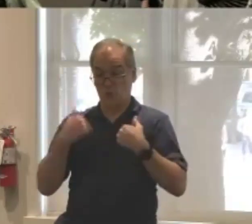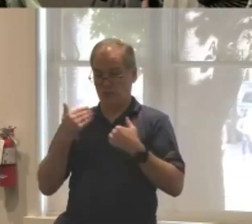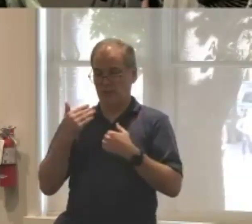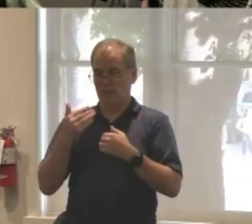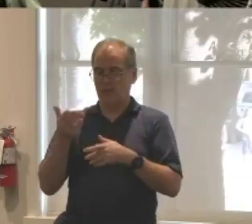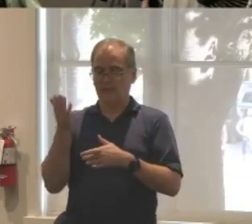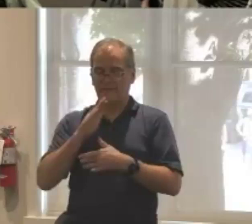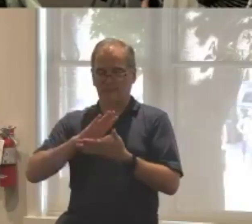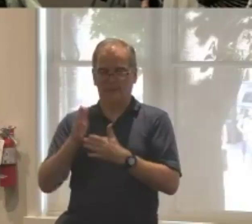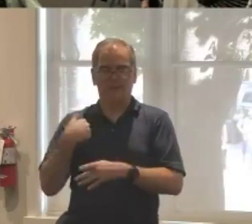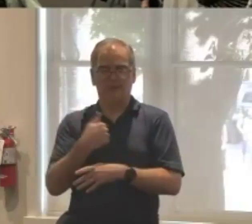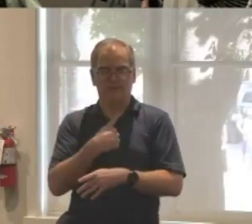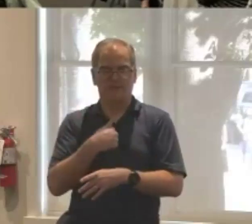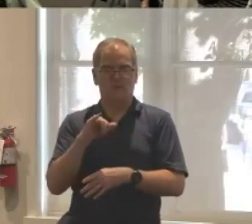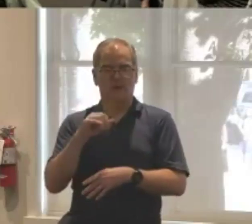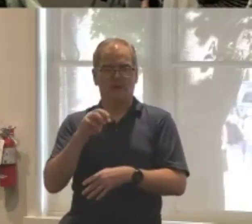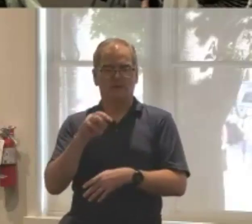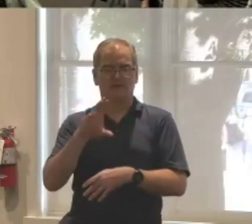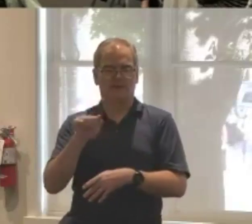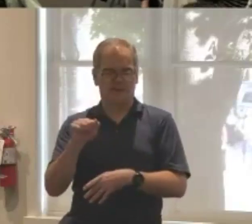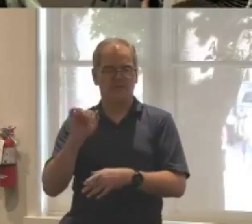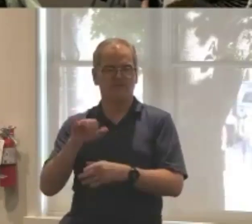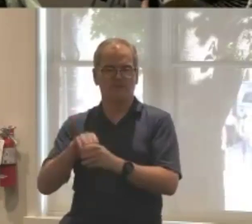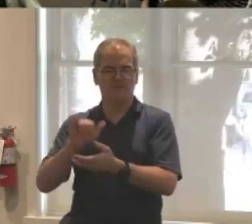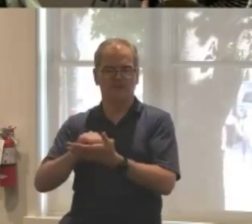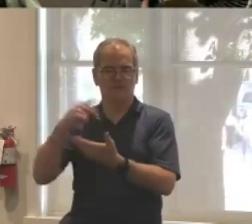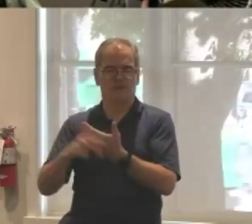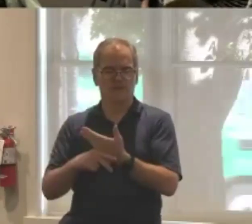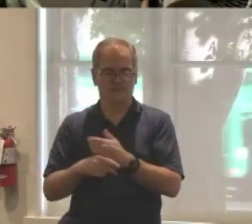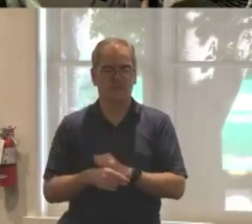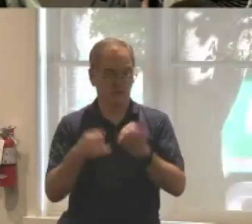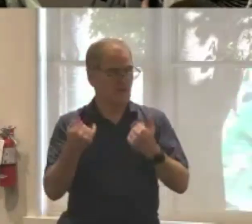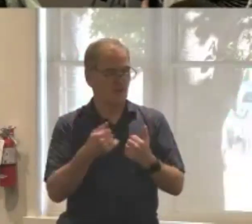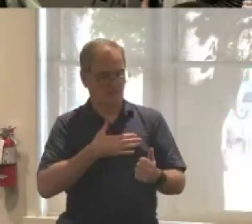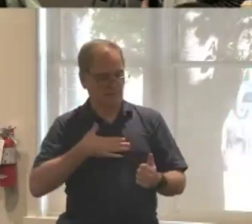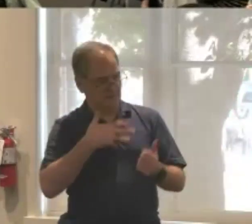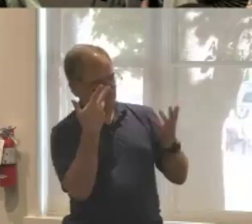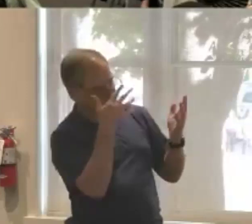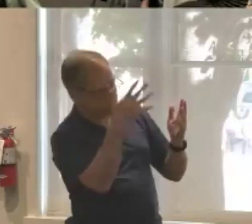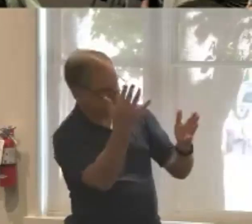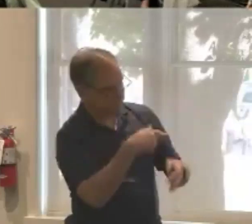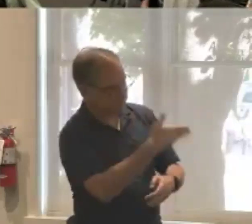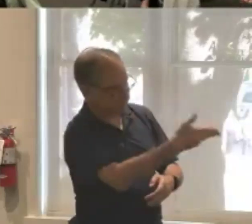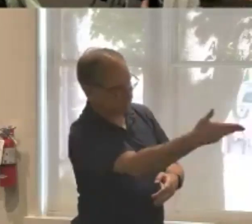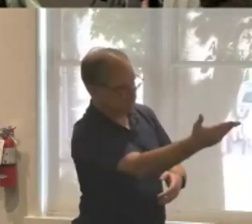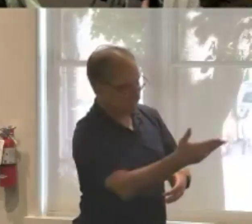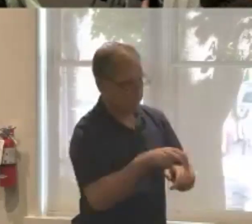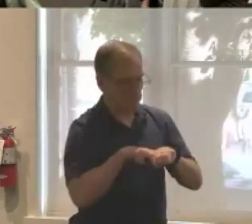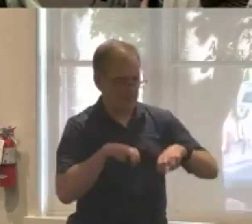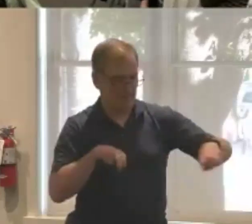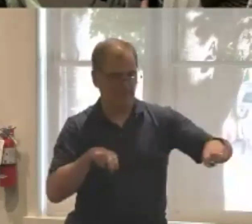YMCA, and currently Strides Toronto. Let's maybe applaud our speakers, panel speakers